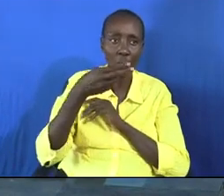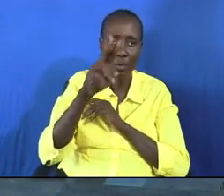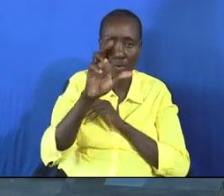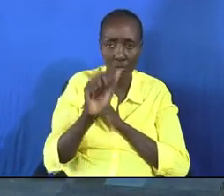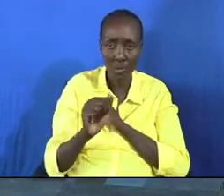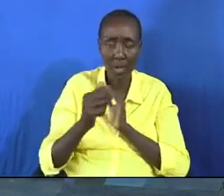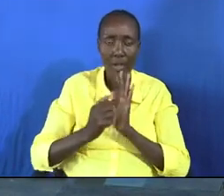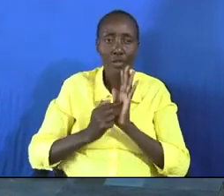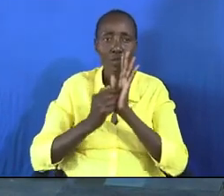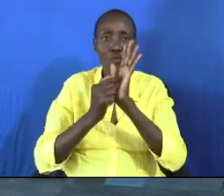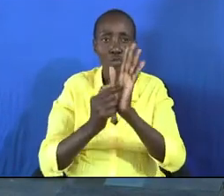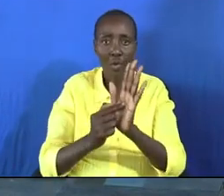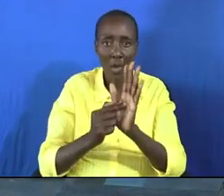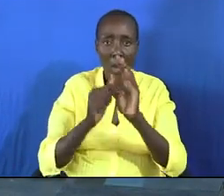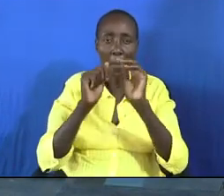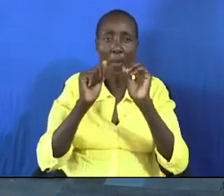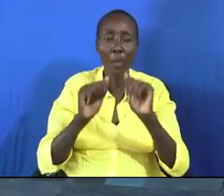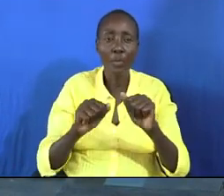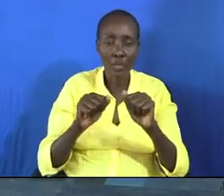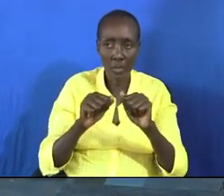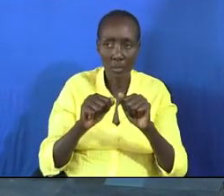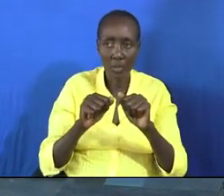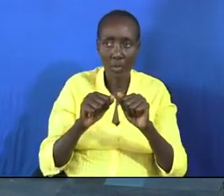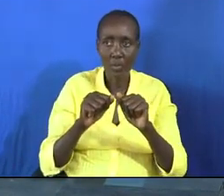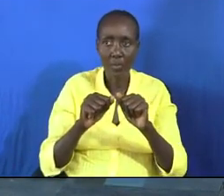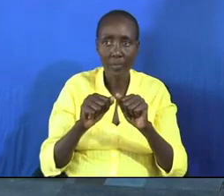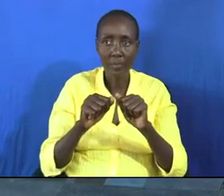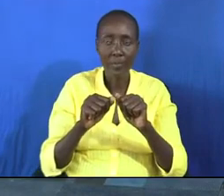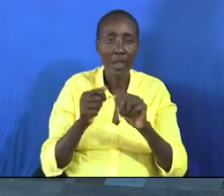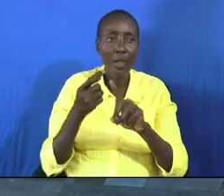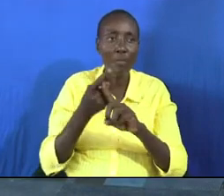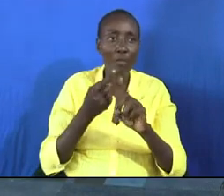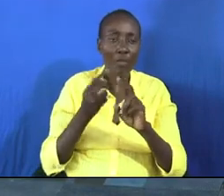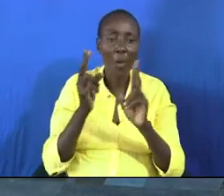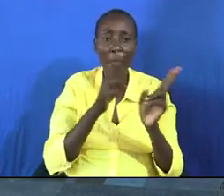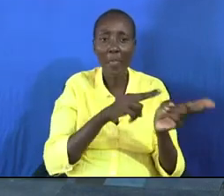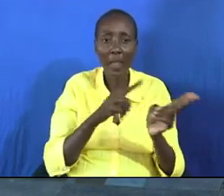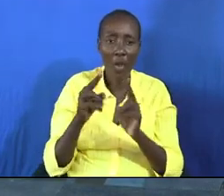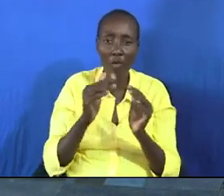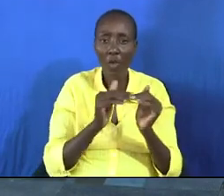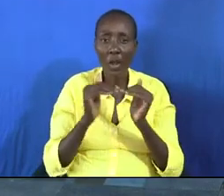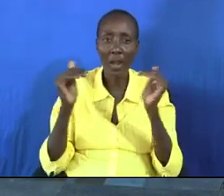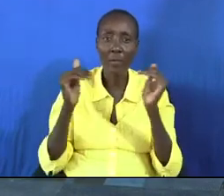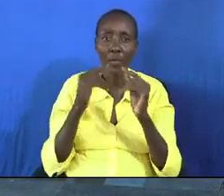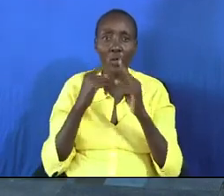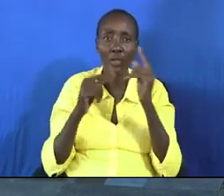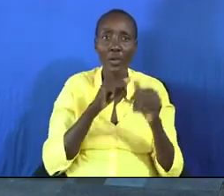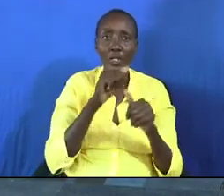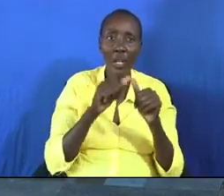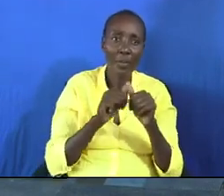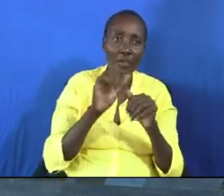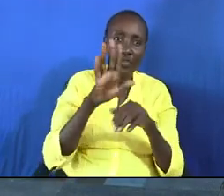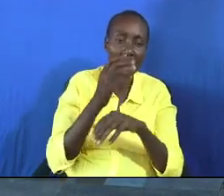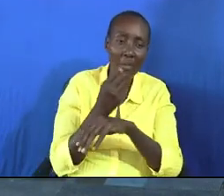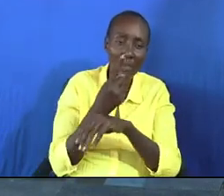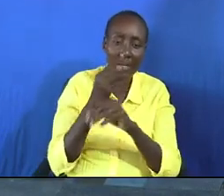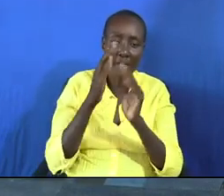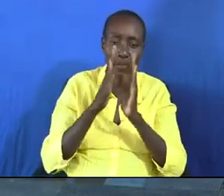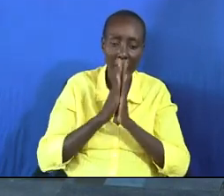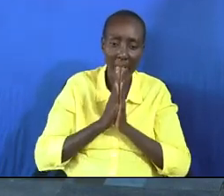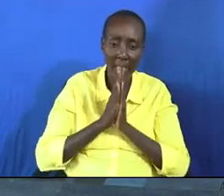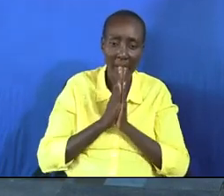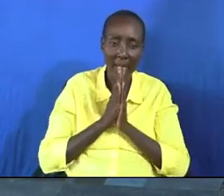you how you can move to the normal level, the ordinary level, where we talk about prayers, 5 minutes prayer. I